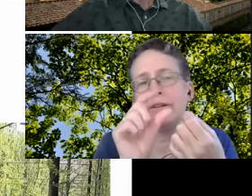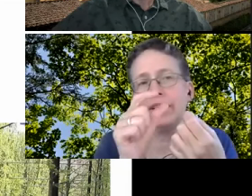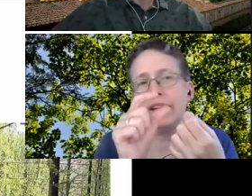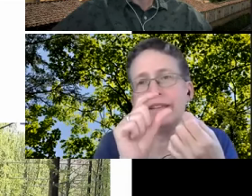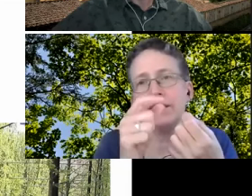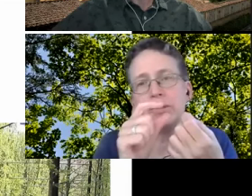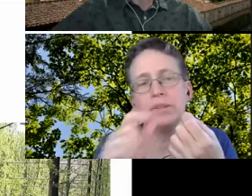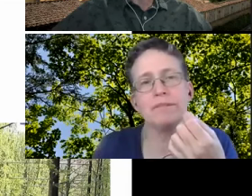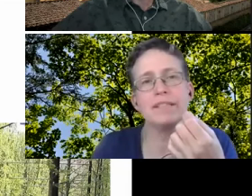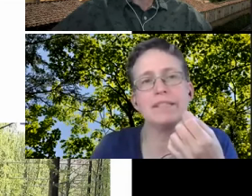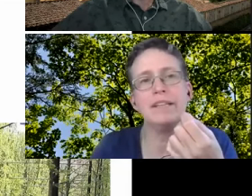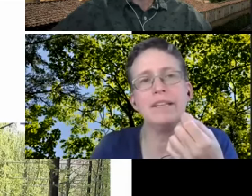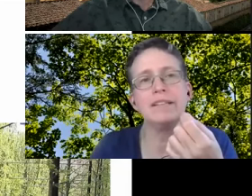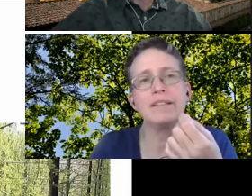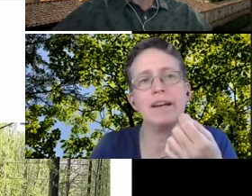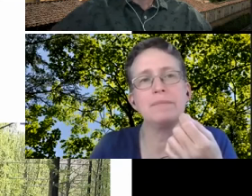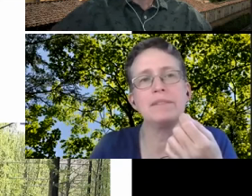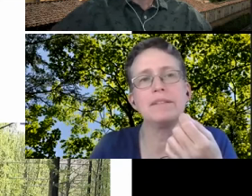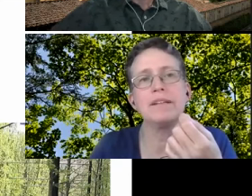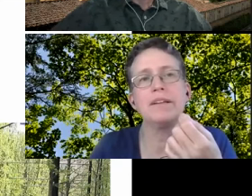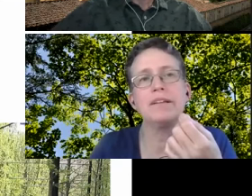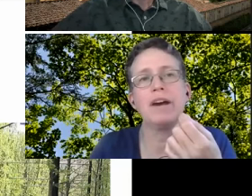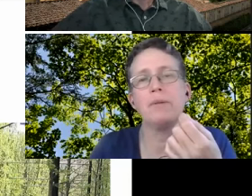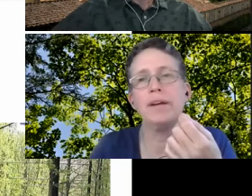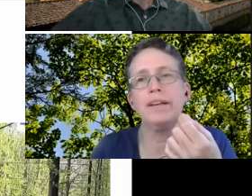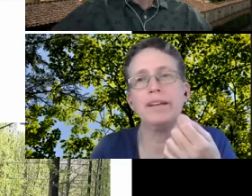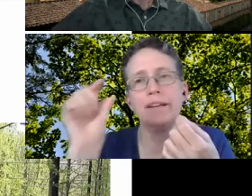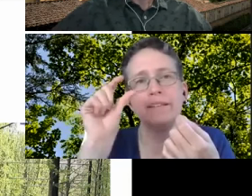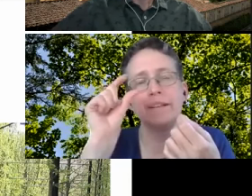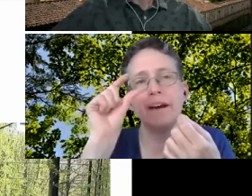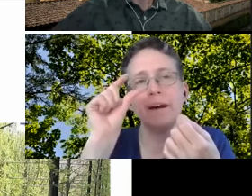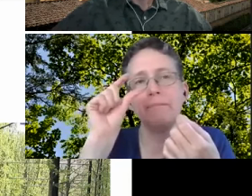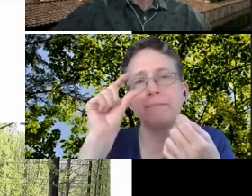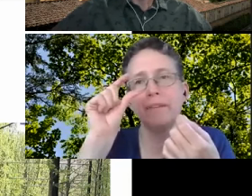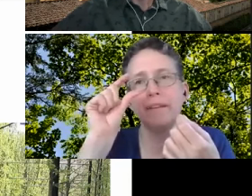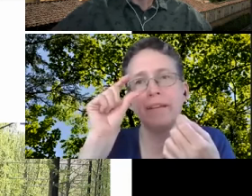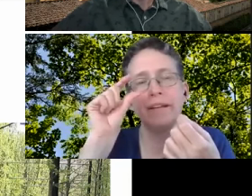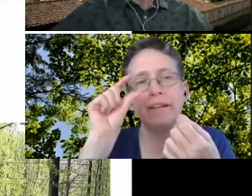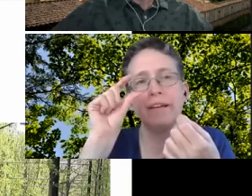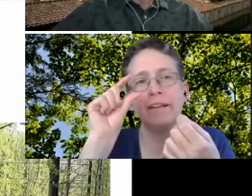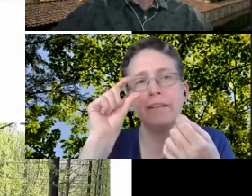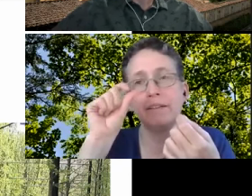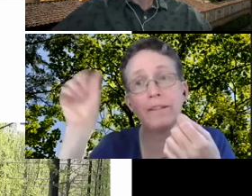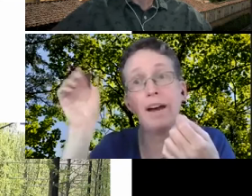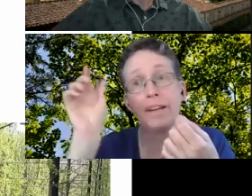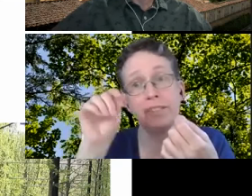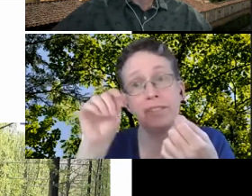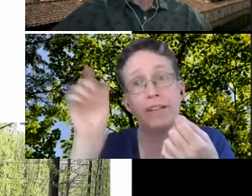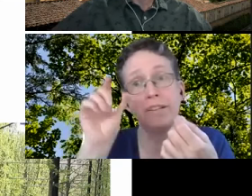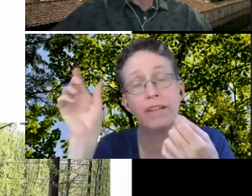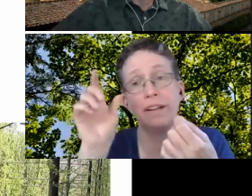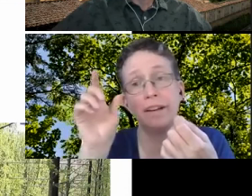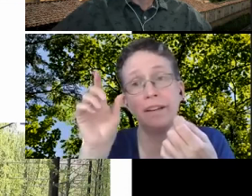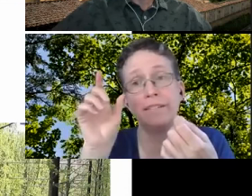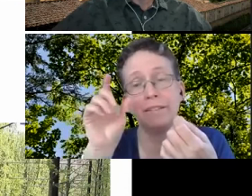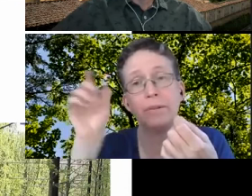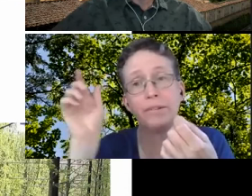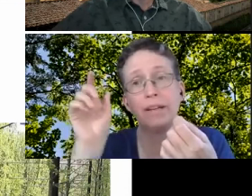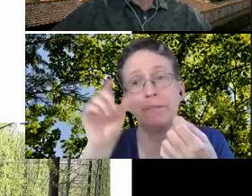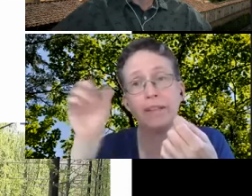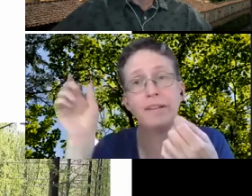they were looking at these two different seed types here. You've got one that is that flies just like your